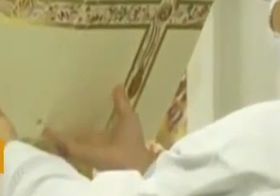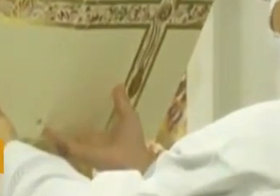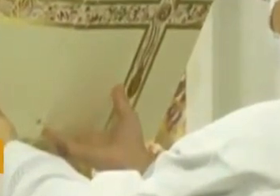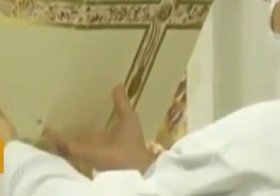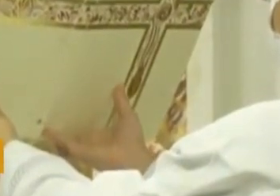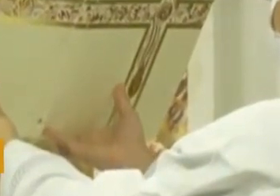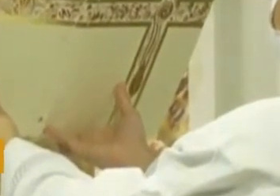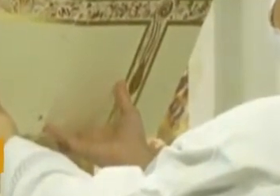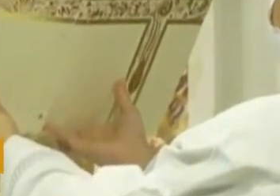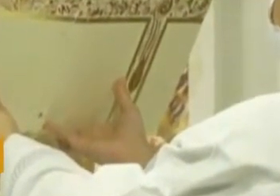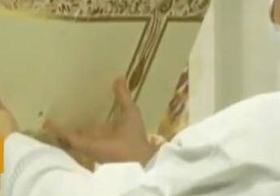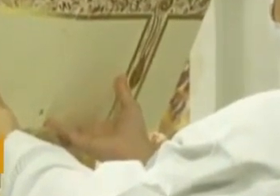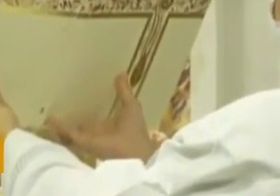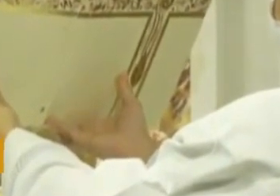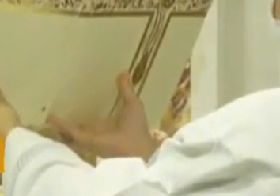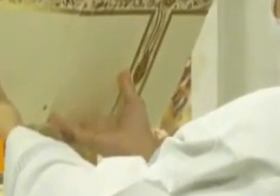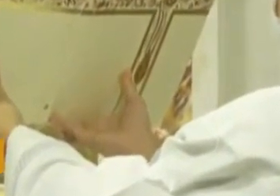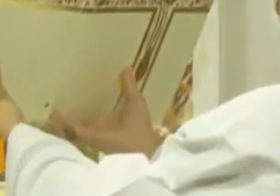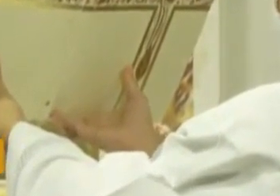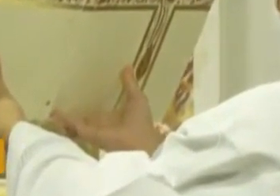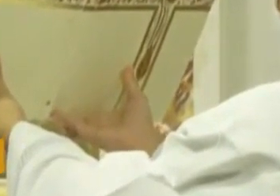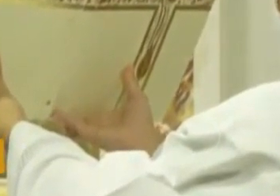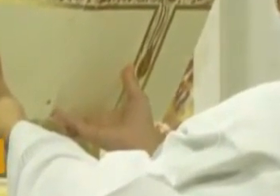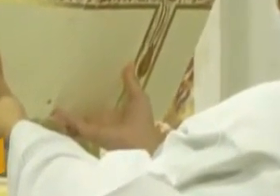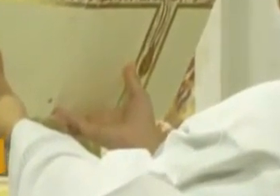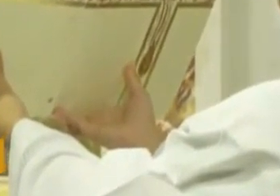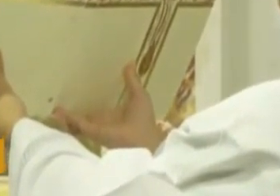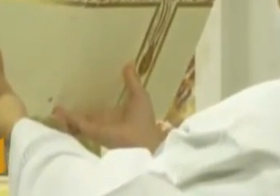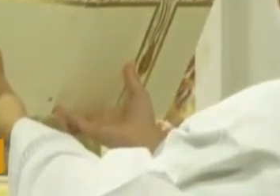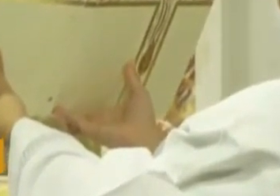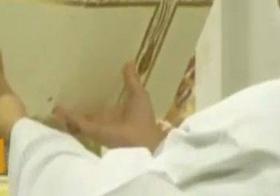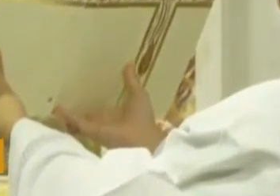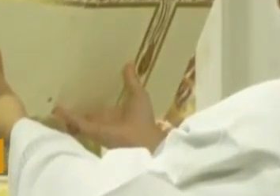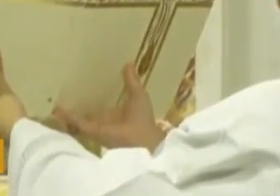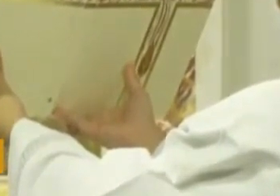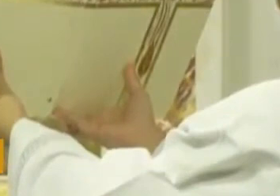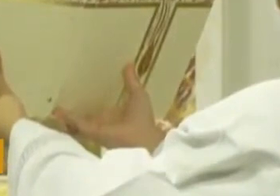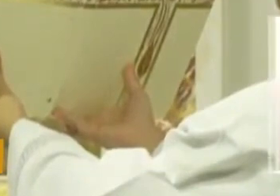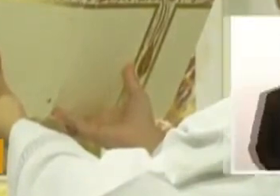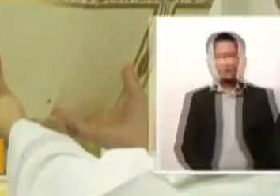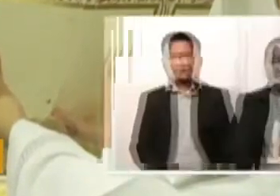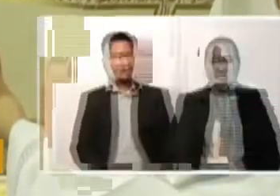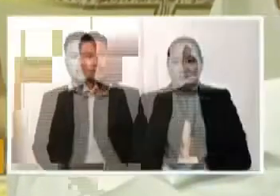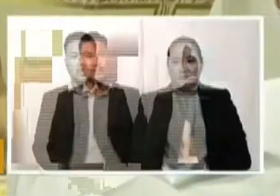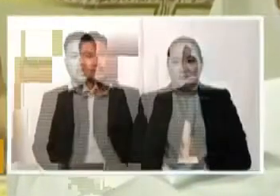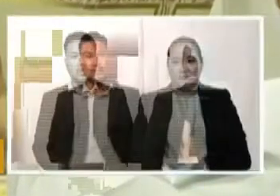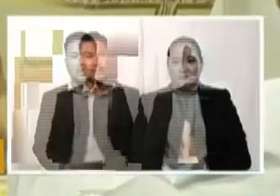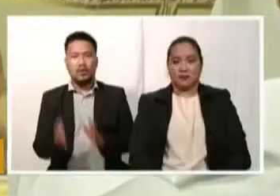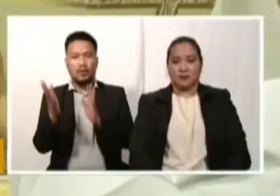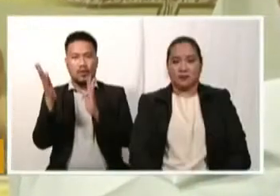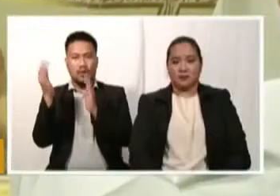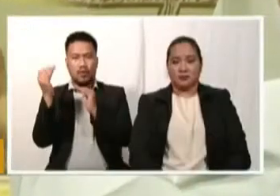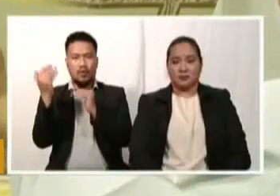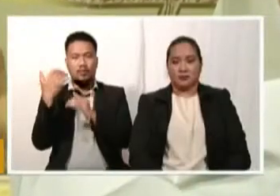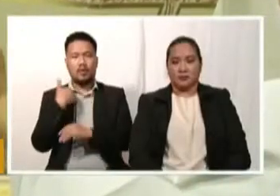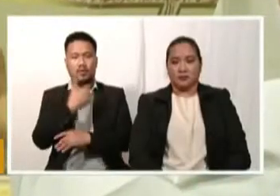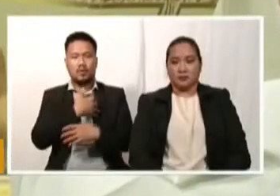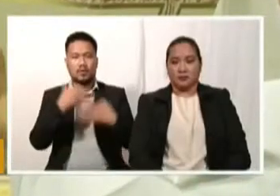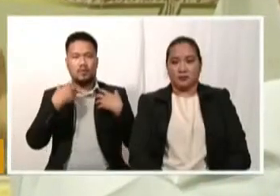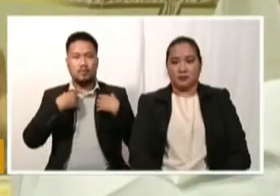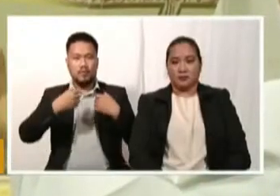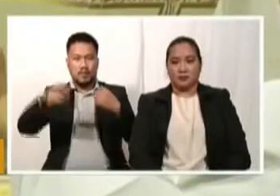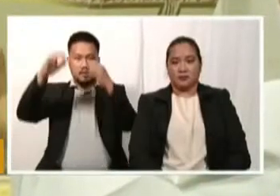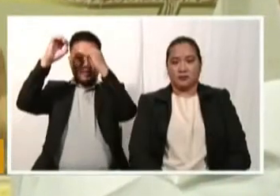approach the font of rebirth, the Almighty Father may bestow on them all